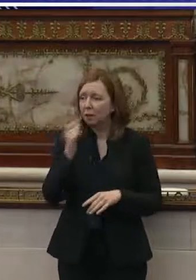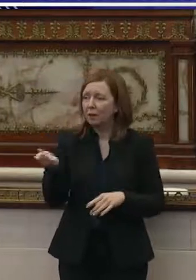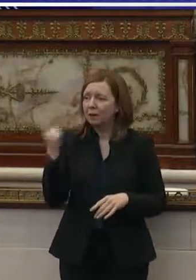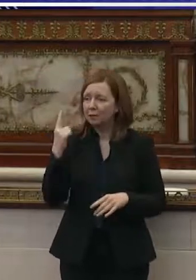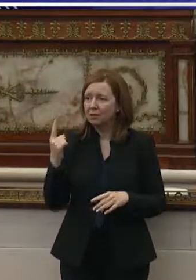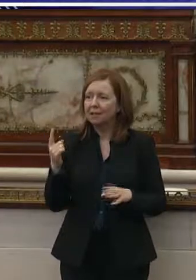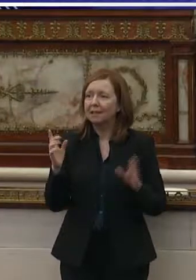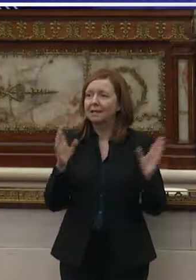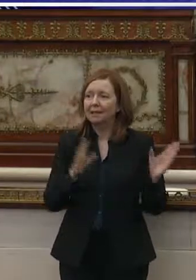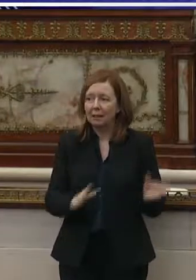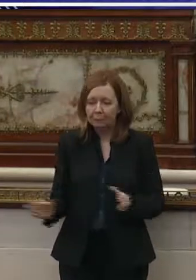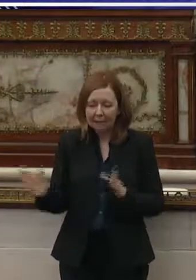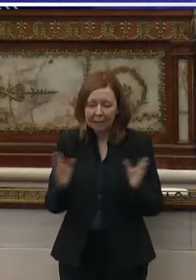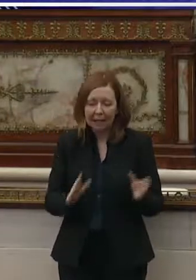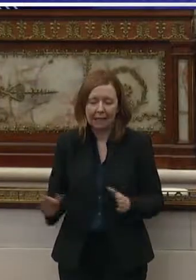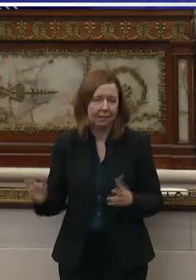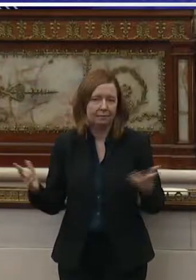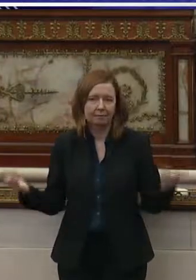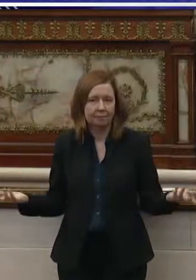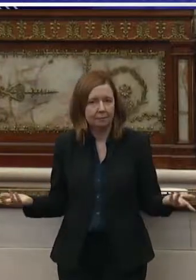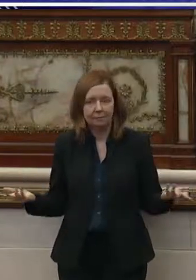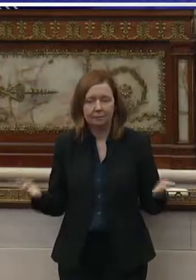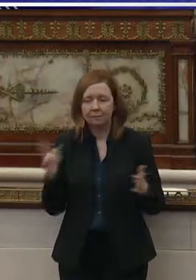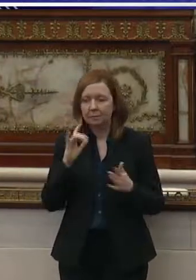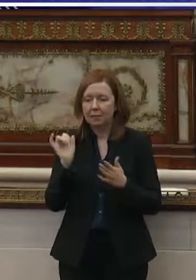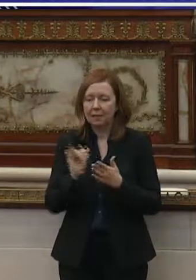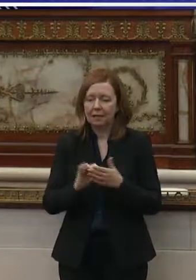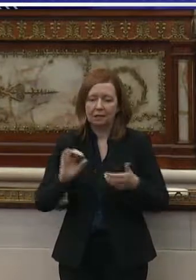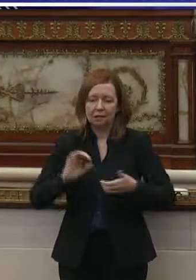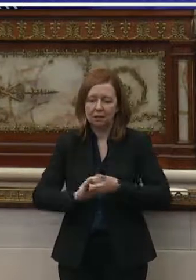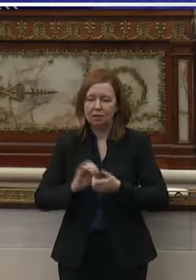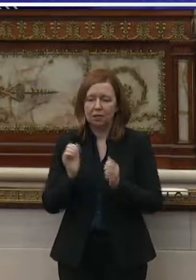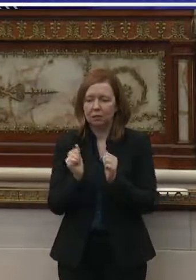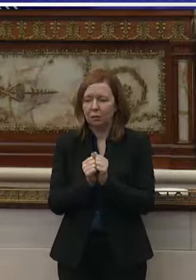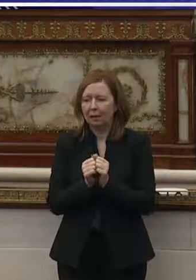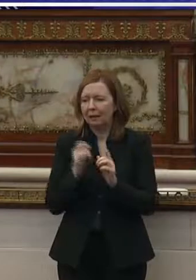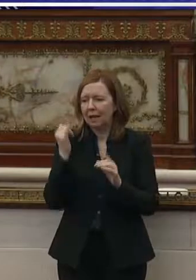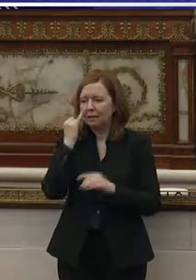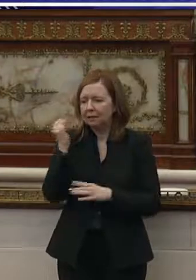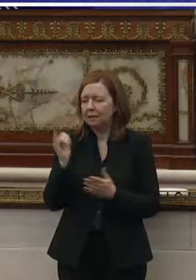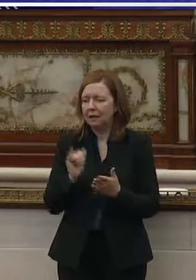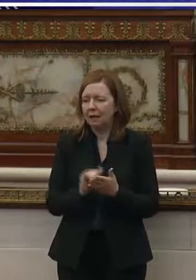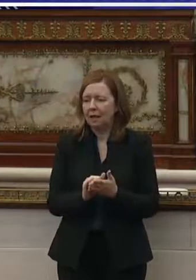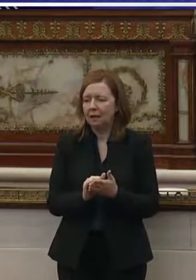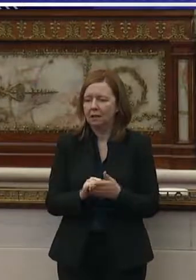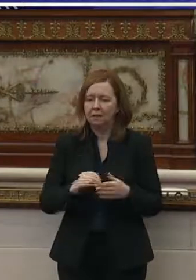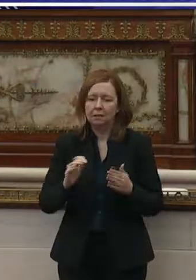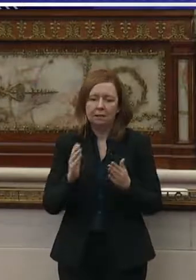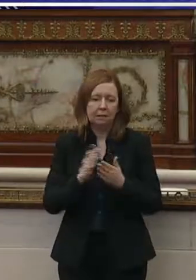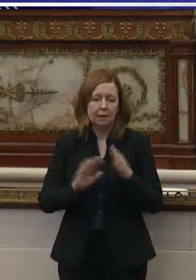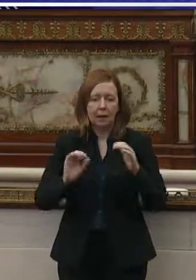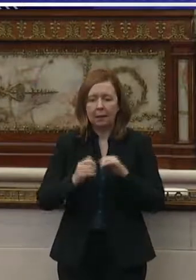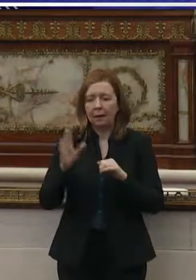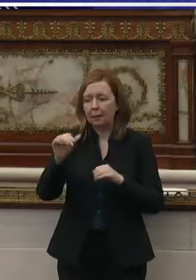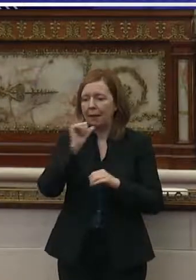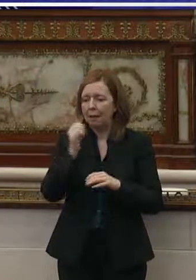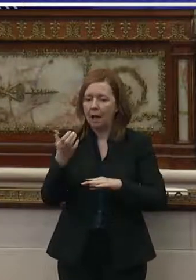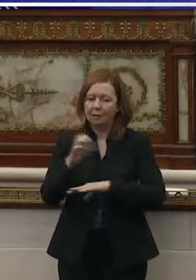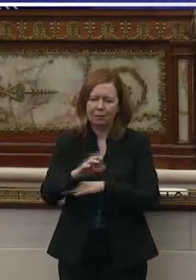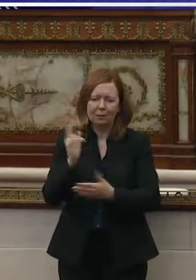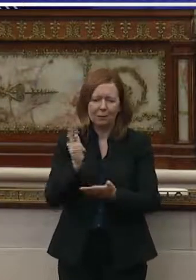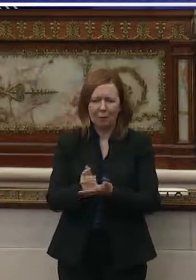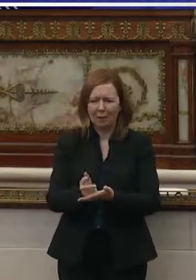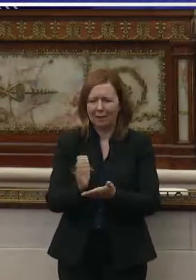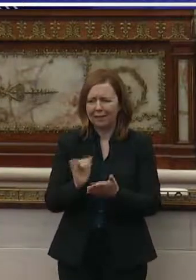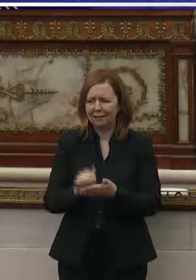the planning around it, because that was in conjunction with the idea that somehow by not enforcing